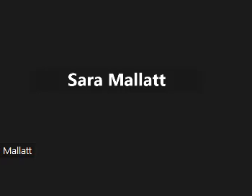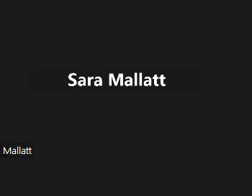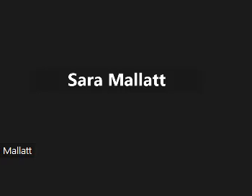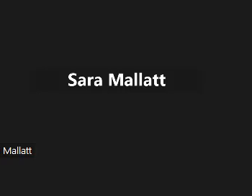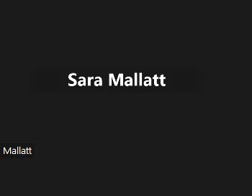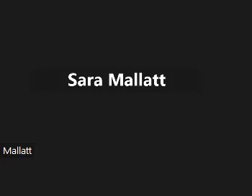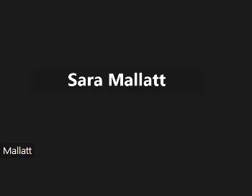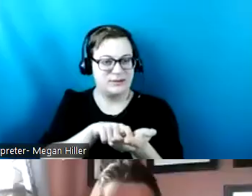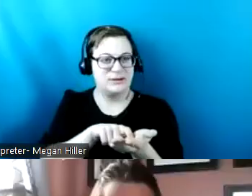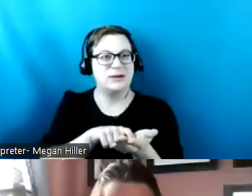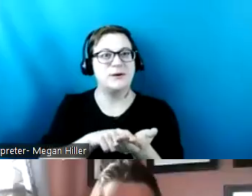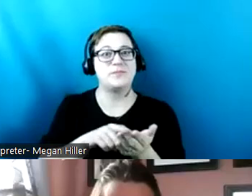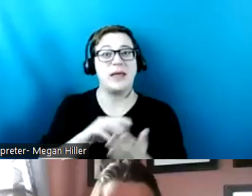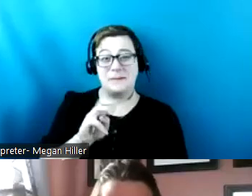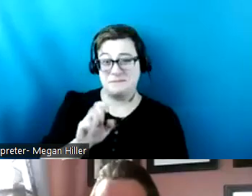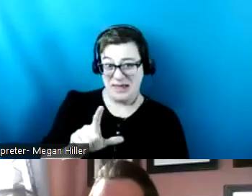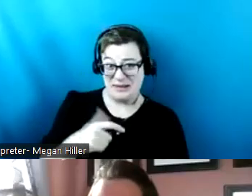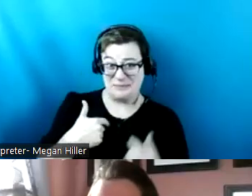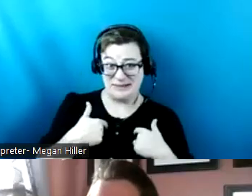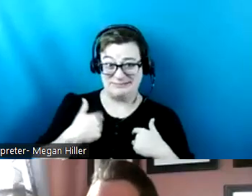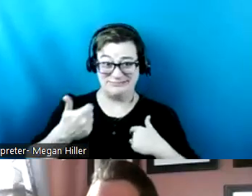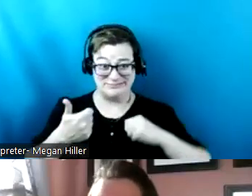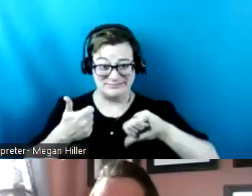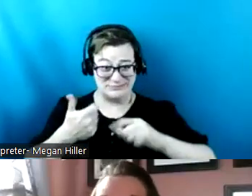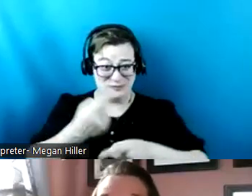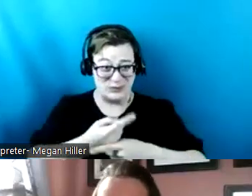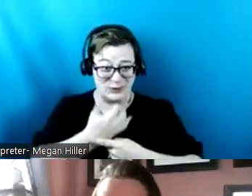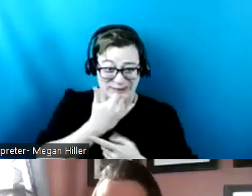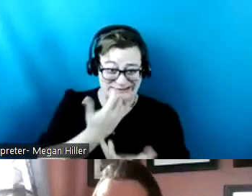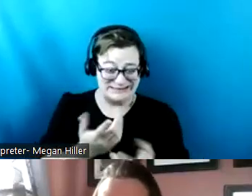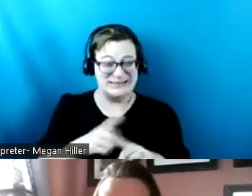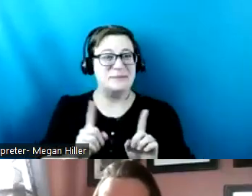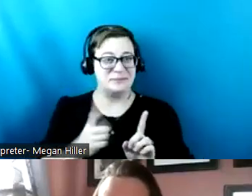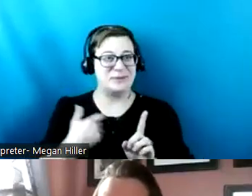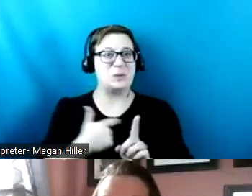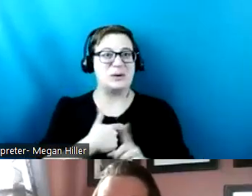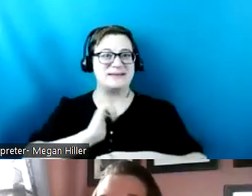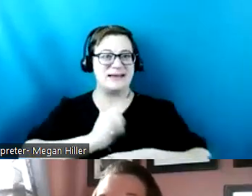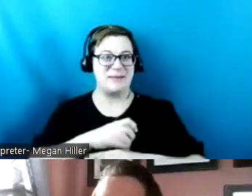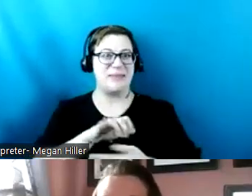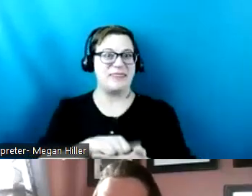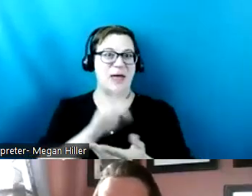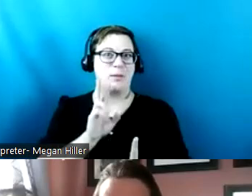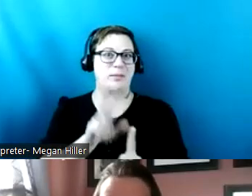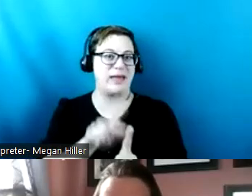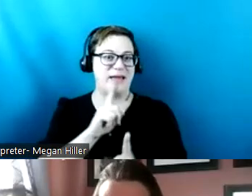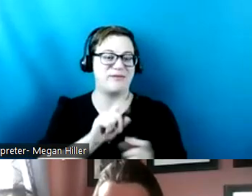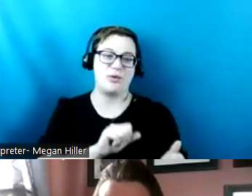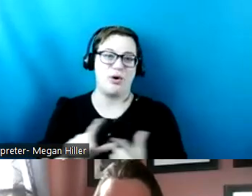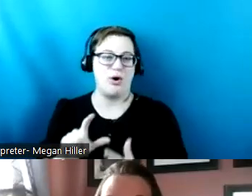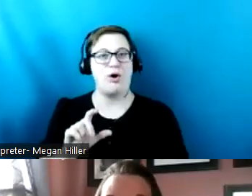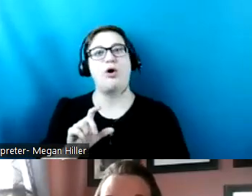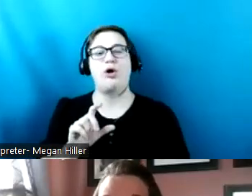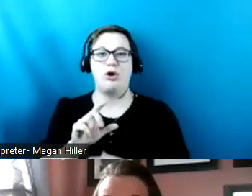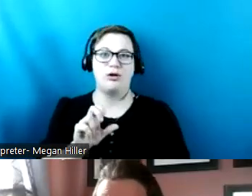requirement. And I'm looking at you, Mel, in case I'm not answering this question accurately, but we do have it set up that this would be applicable to all substance use involved